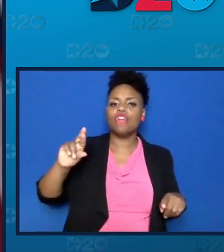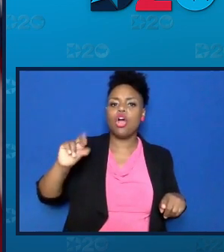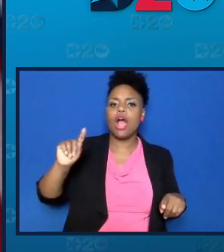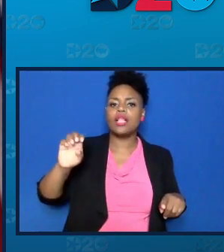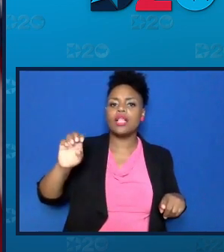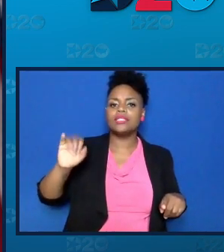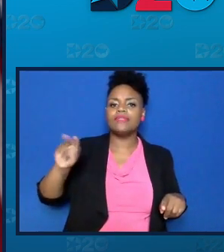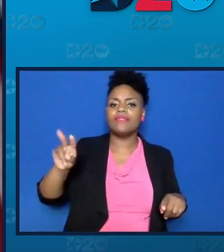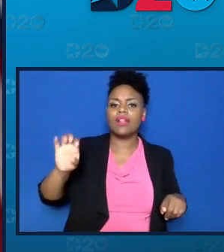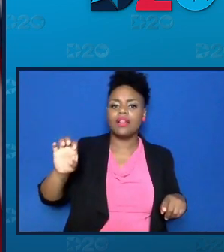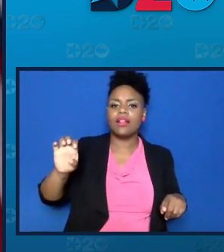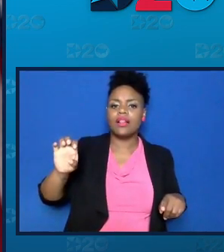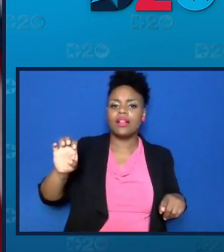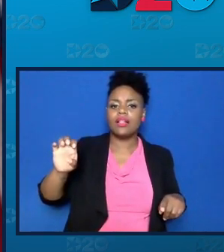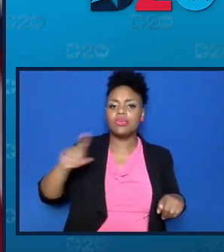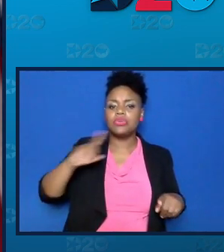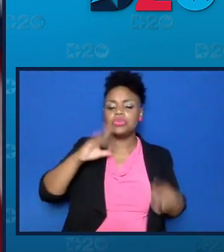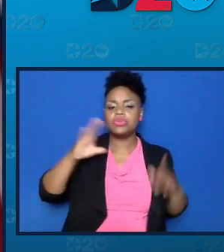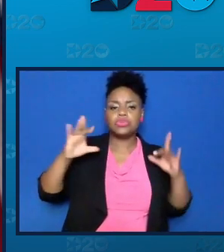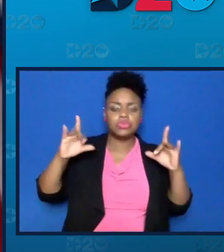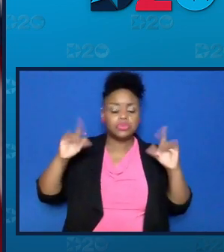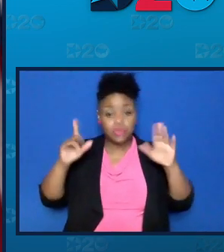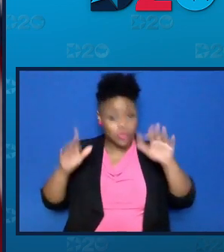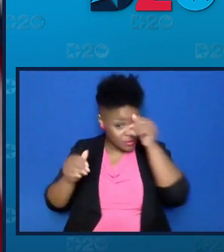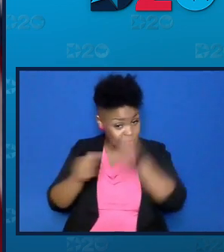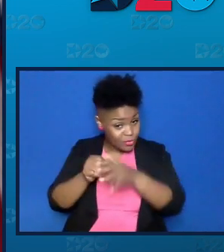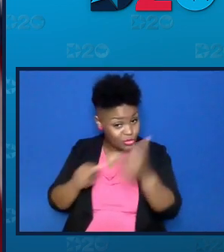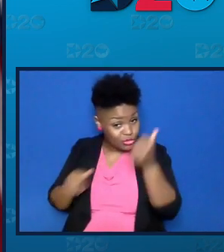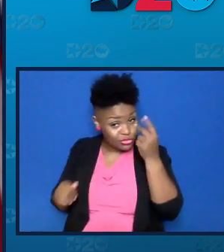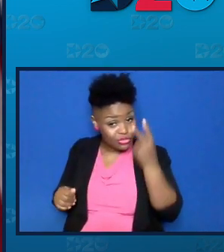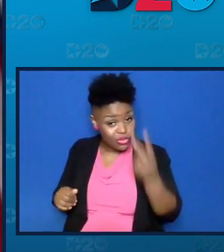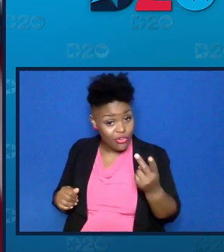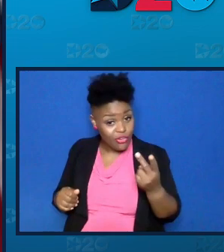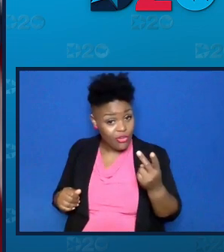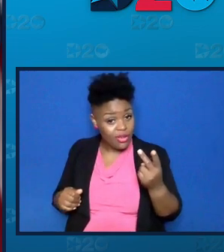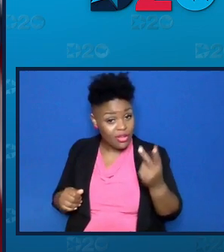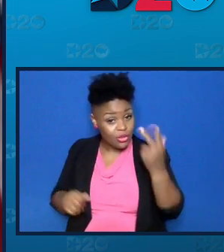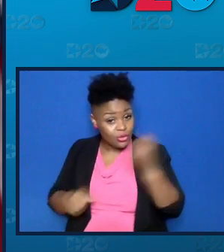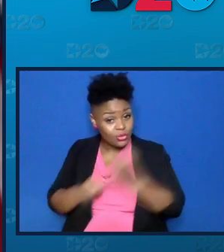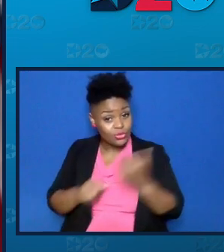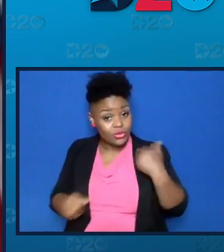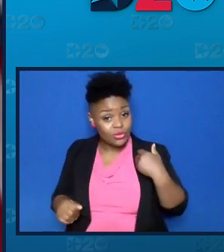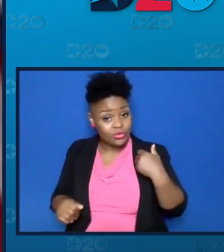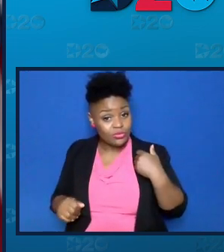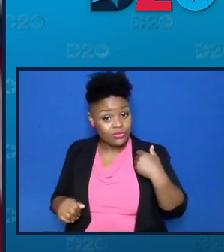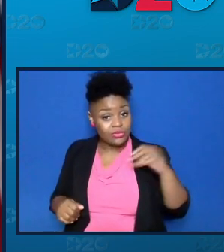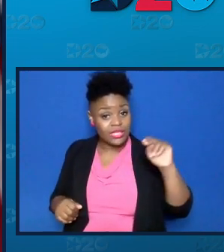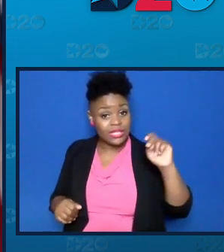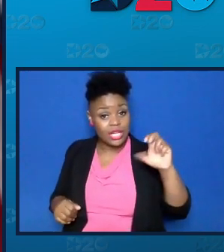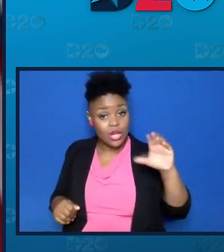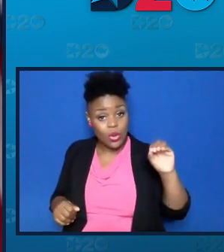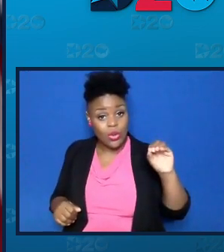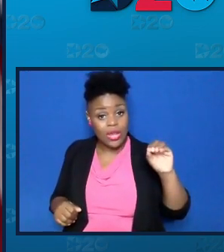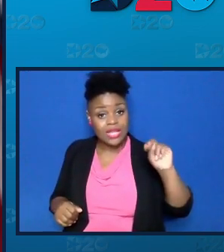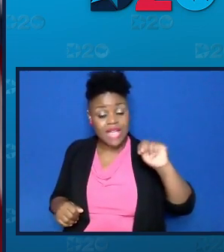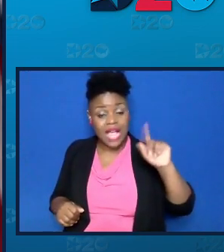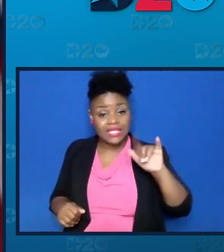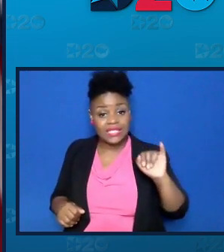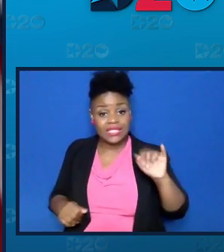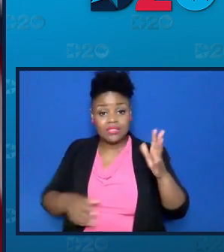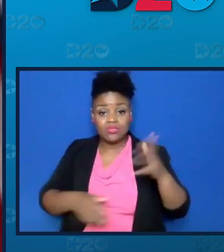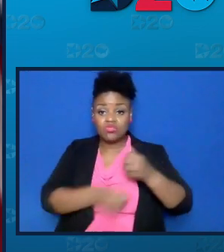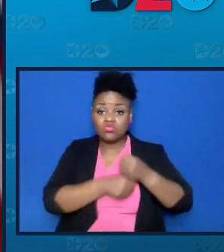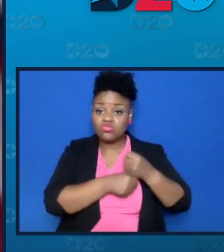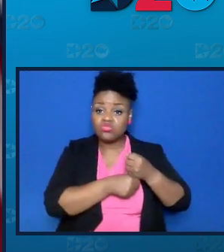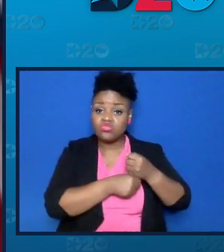seeing those neo-Nazis and Klansmen and white supremacists coming out of fields with lighted torches, veins bulging,